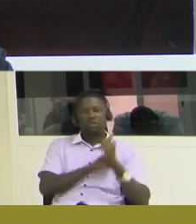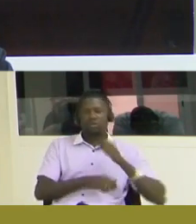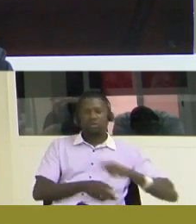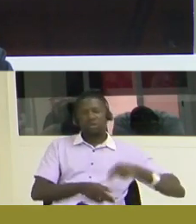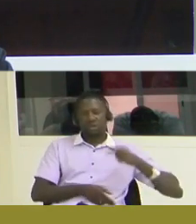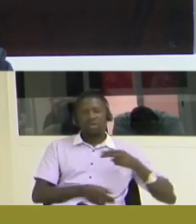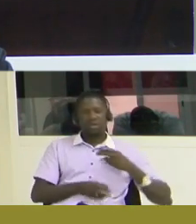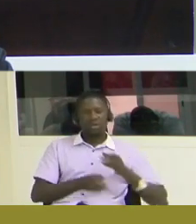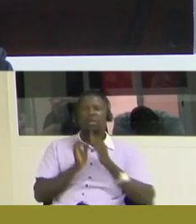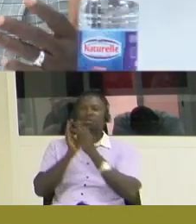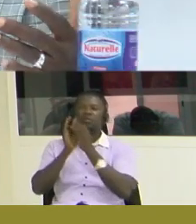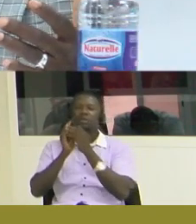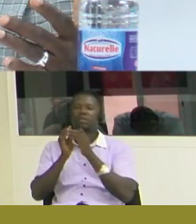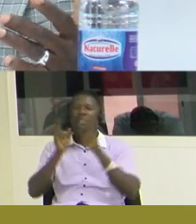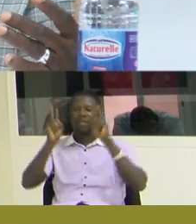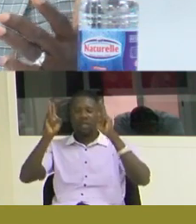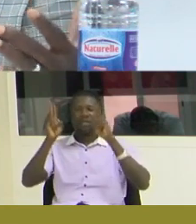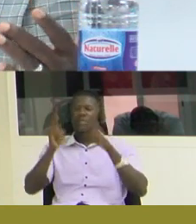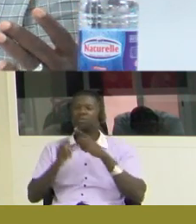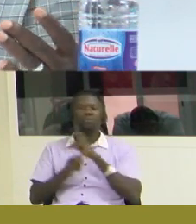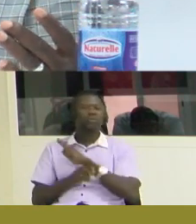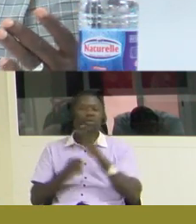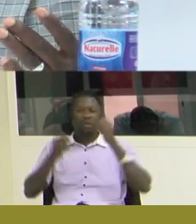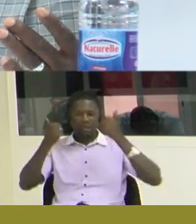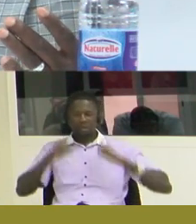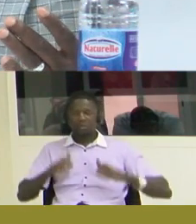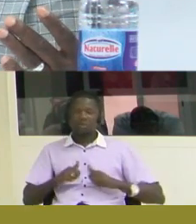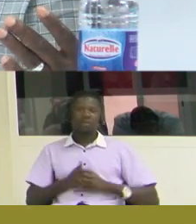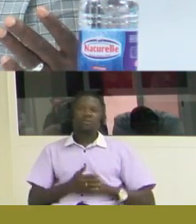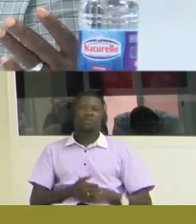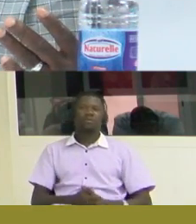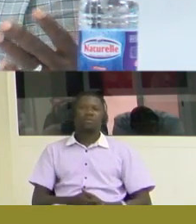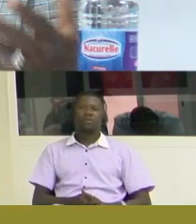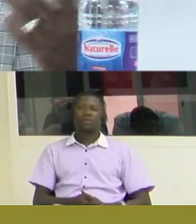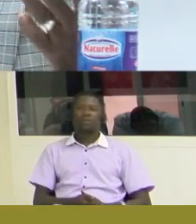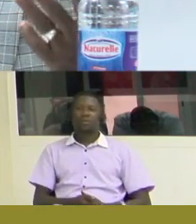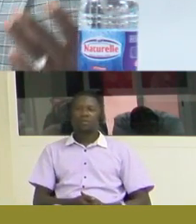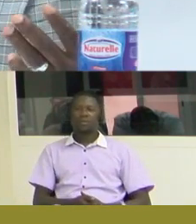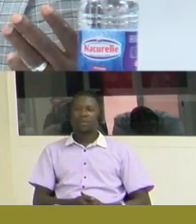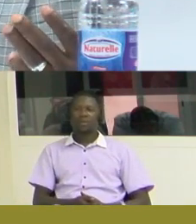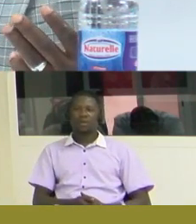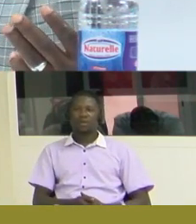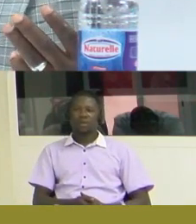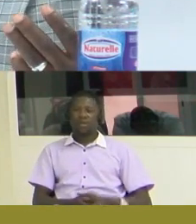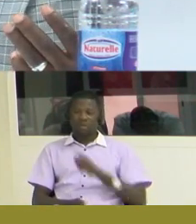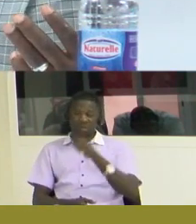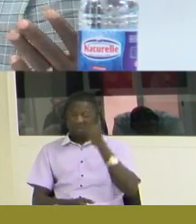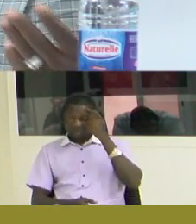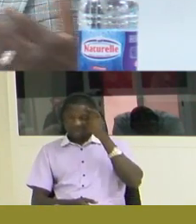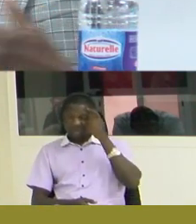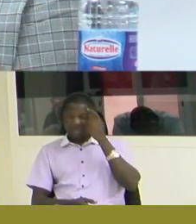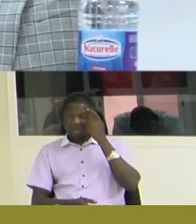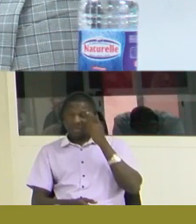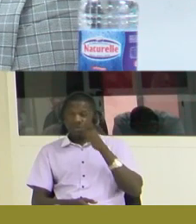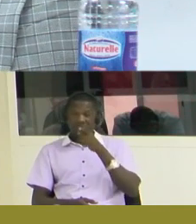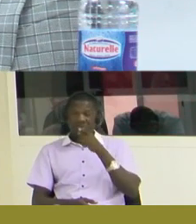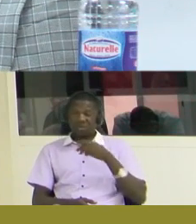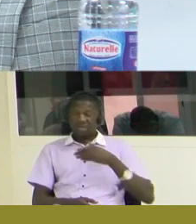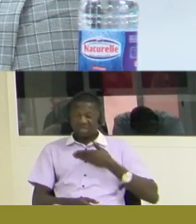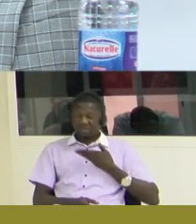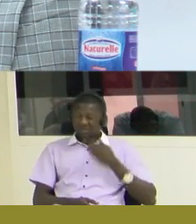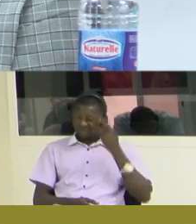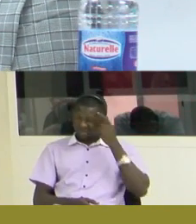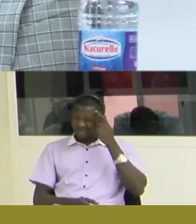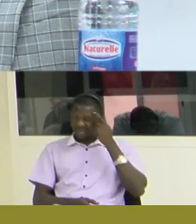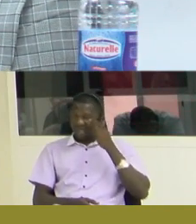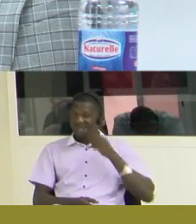are you suggesting mr. singer that you expected that Stannis abolishing weapon